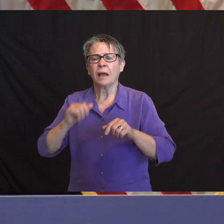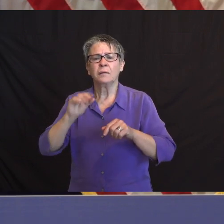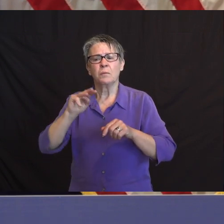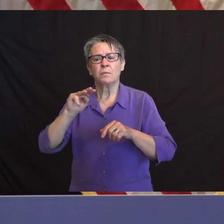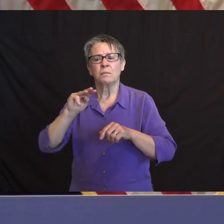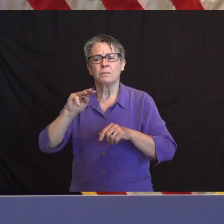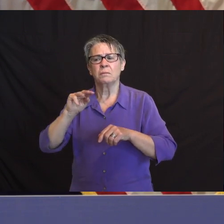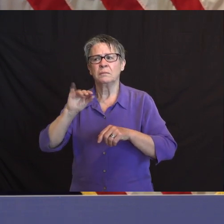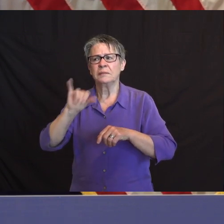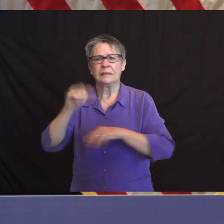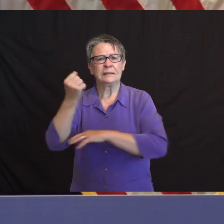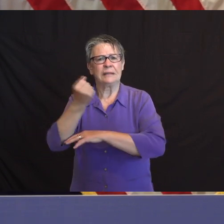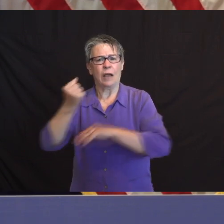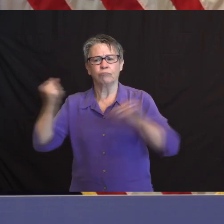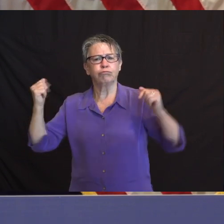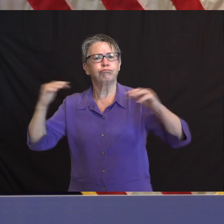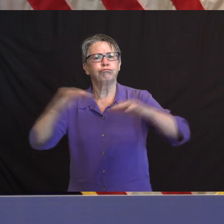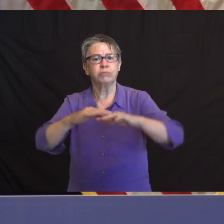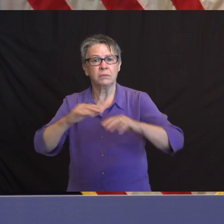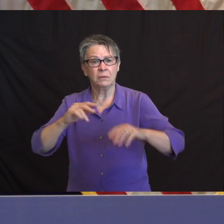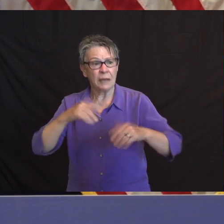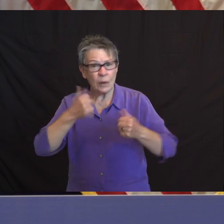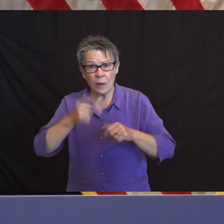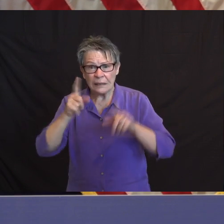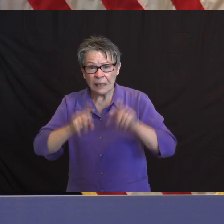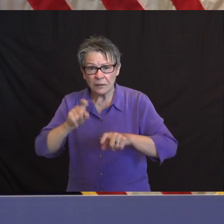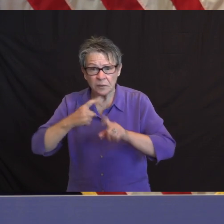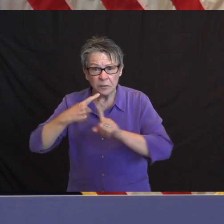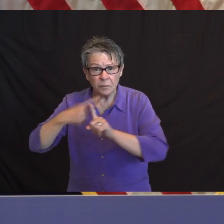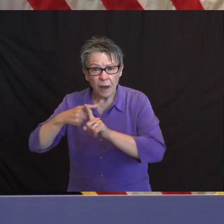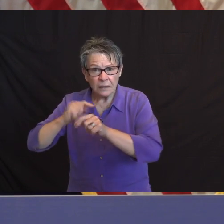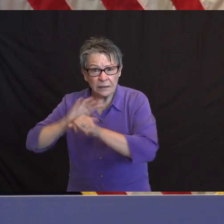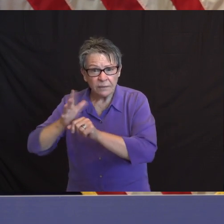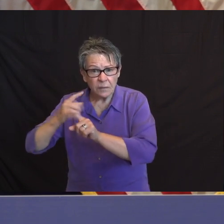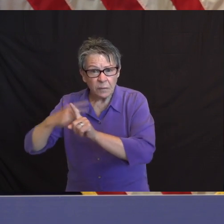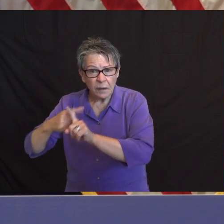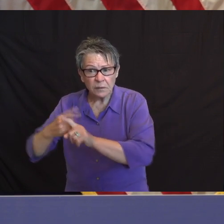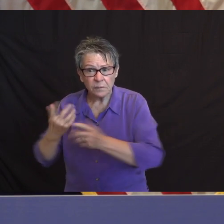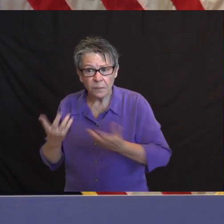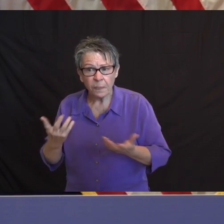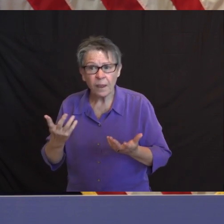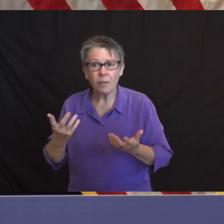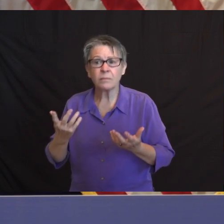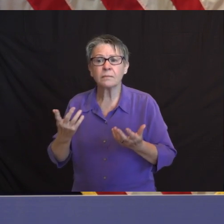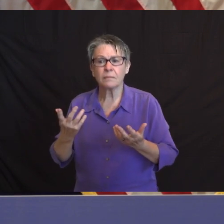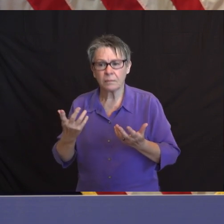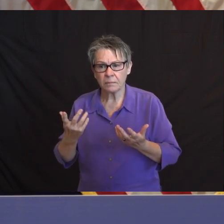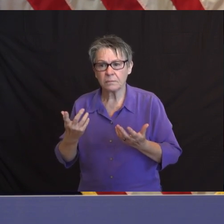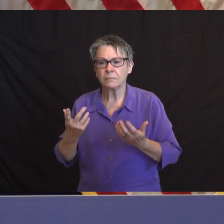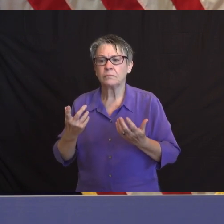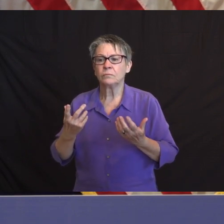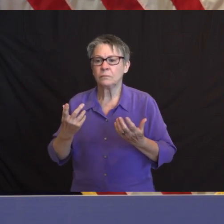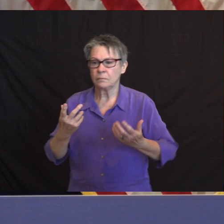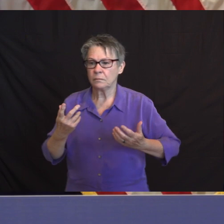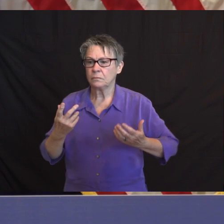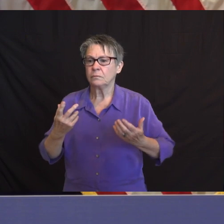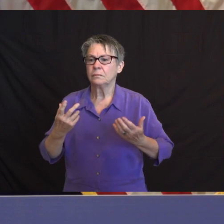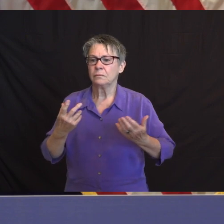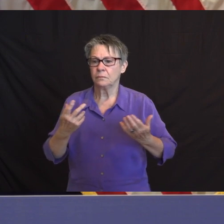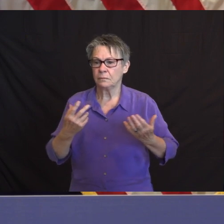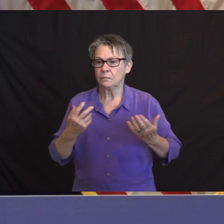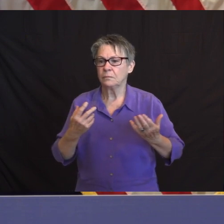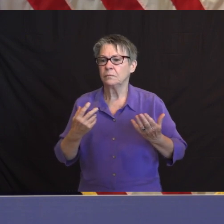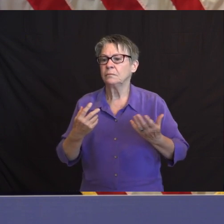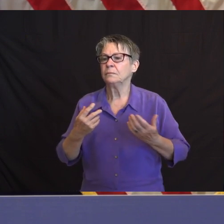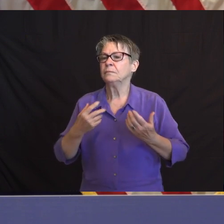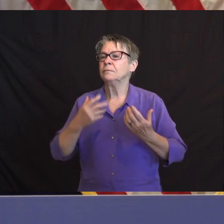GOP lawmakers who criticized you for breaking your own executive order about public gatherings over the weekend, and maybe even